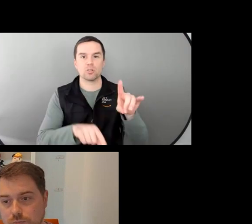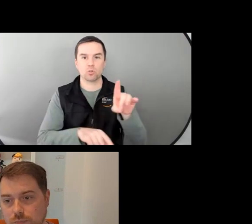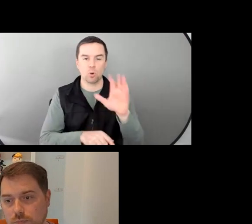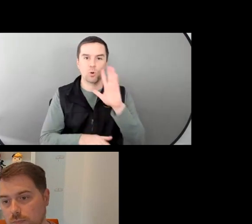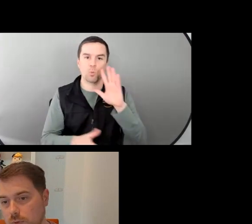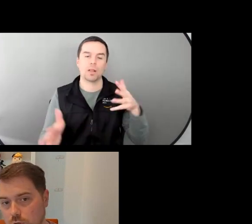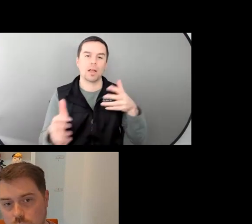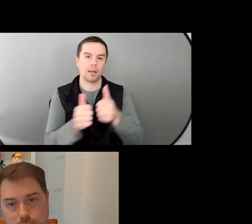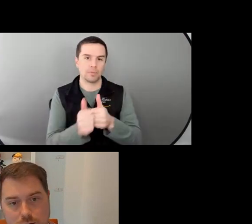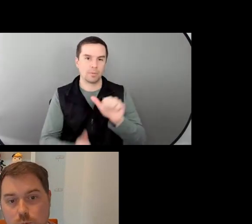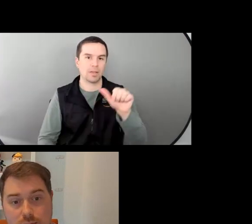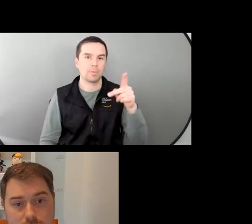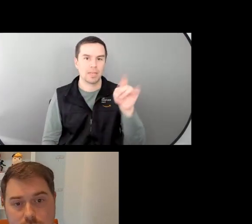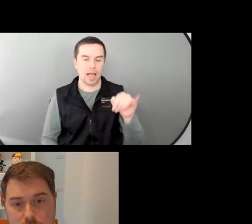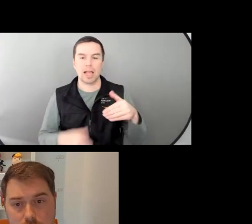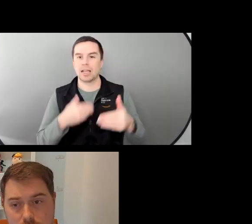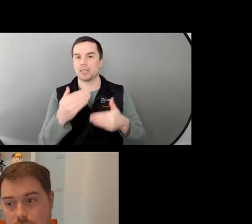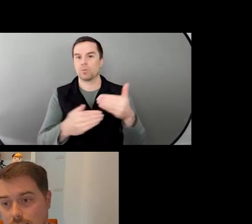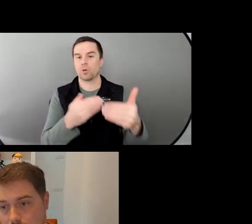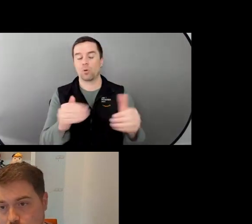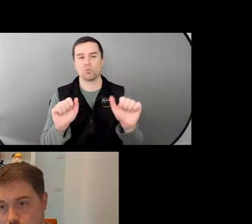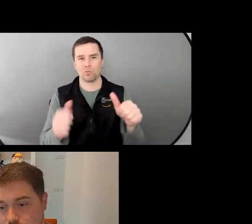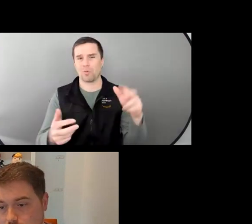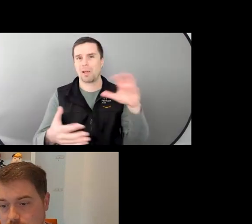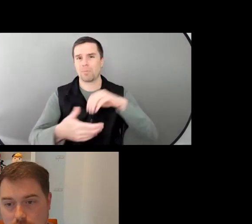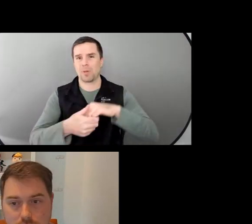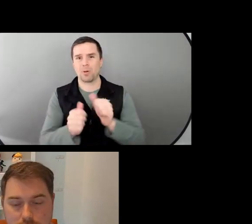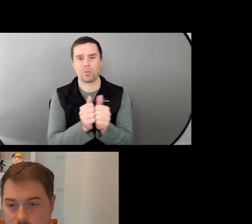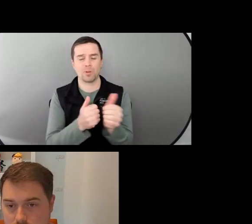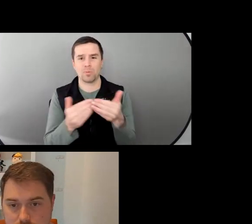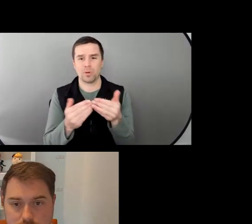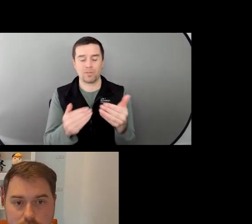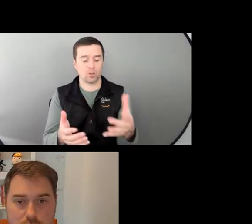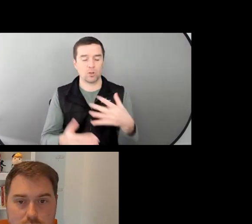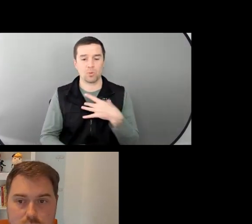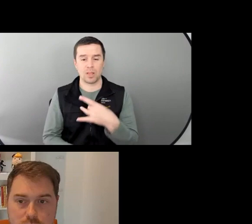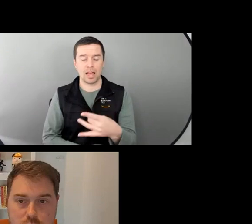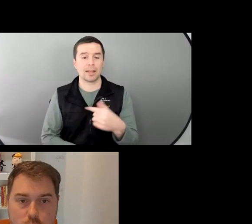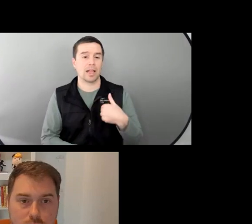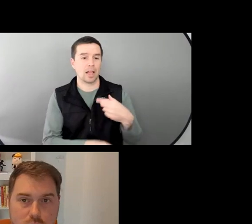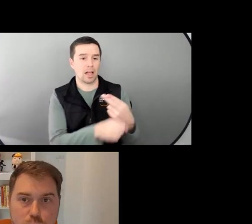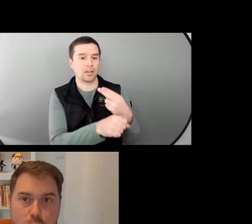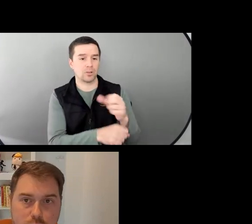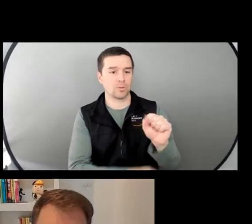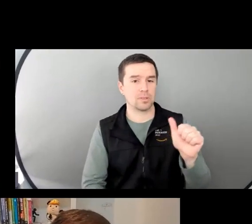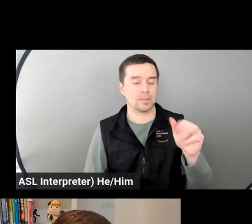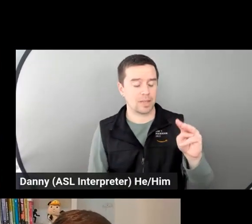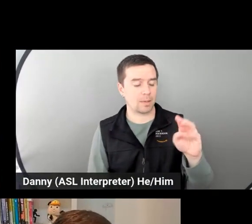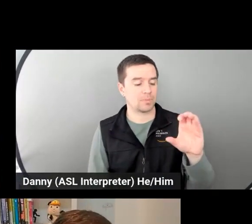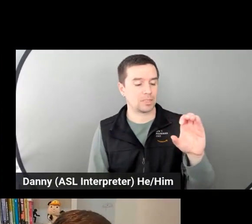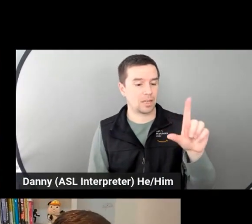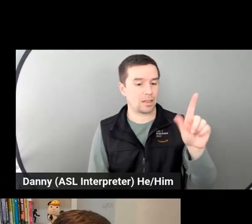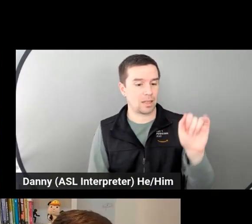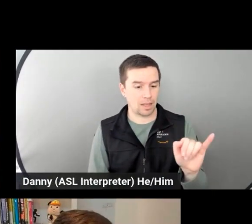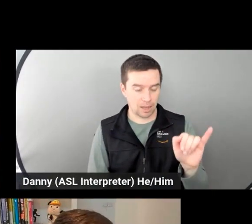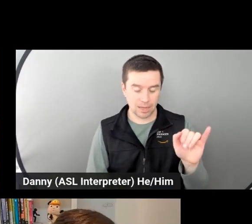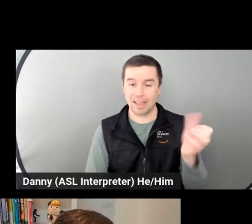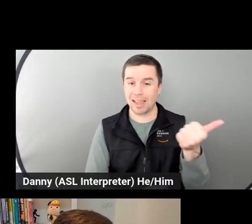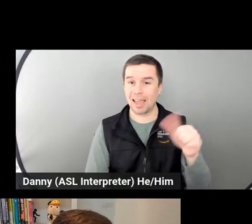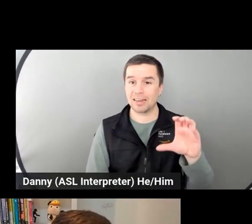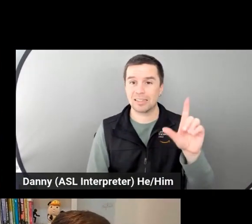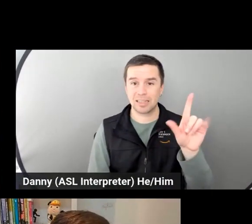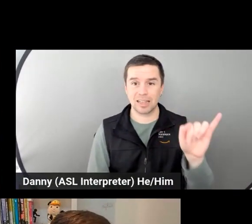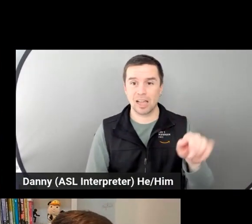So you can pair it with anything you like. I happen to use SAM CLI. Any CLI that you wire up while you're in this connected mode will just